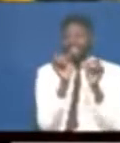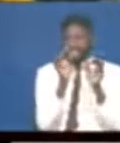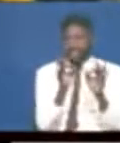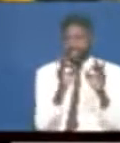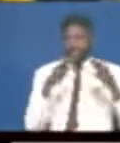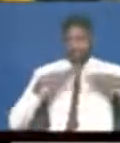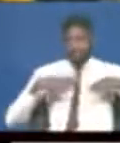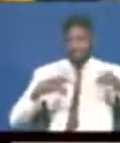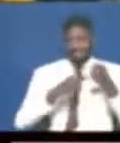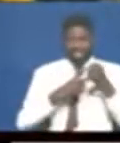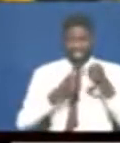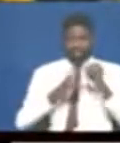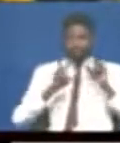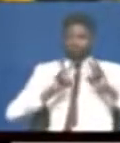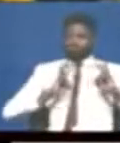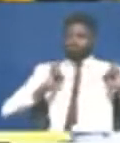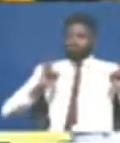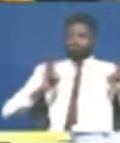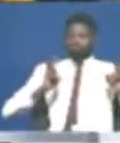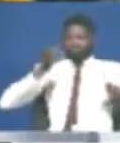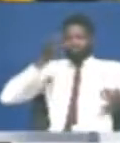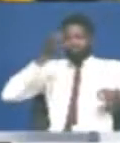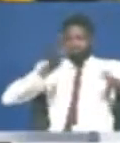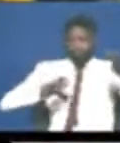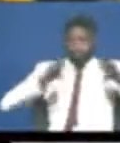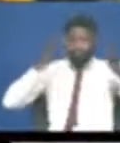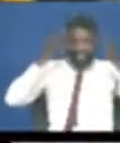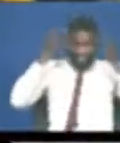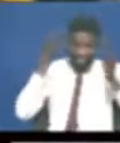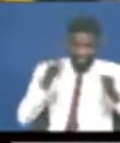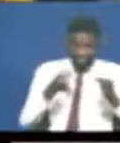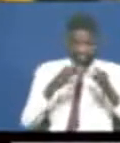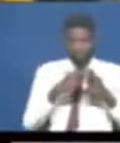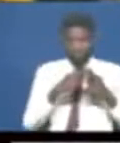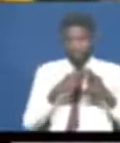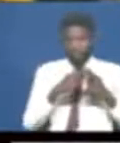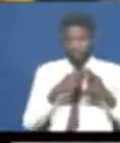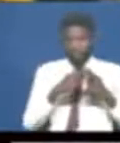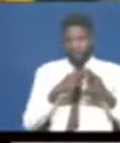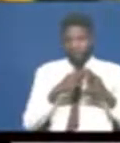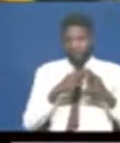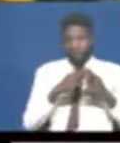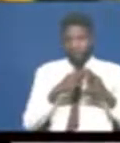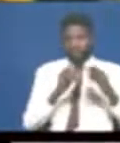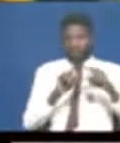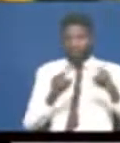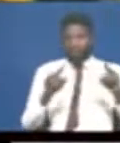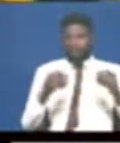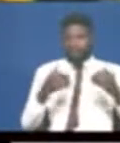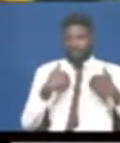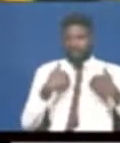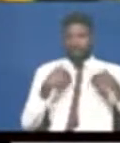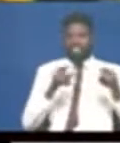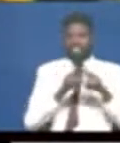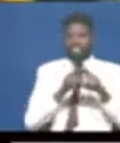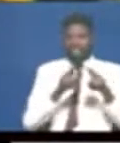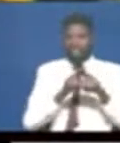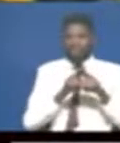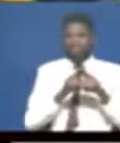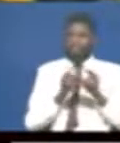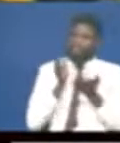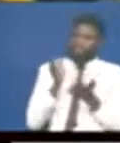on a judgment or a decision and there is a dissenting voice,